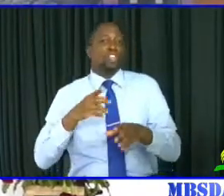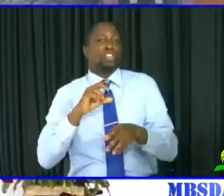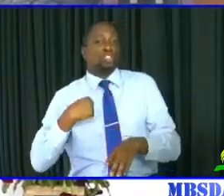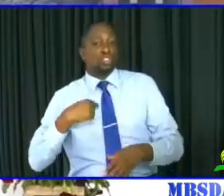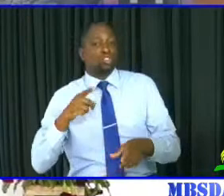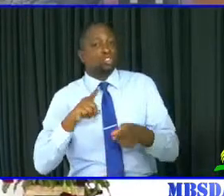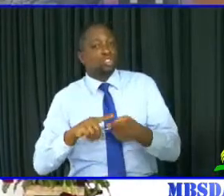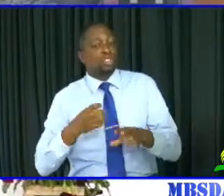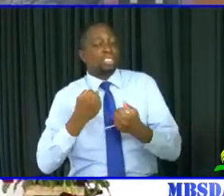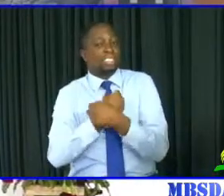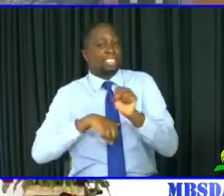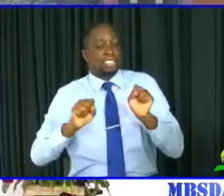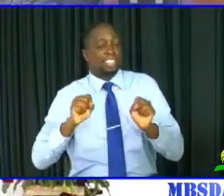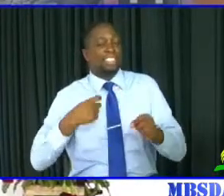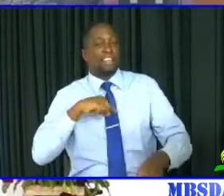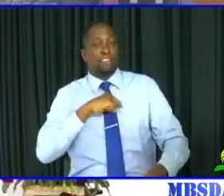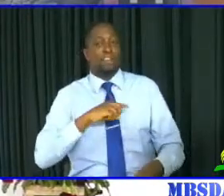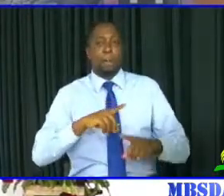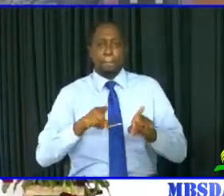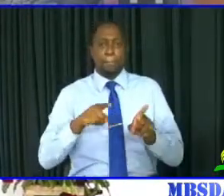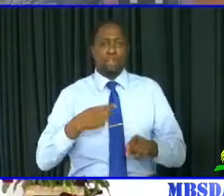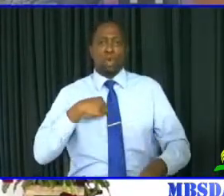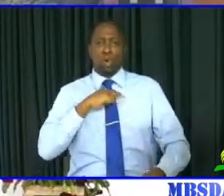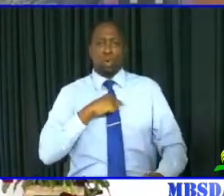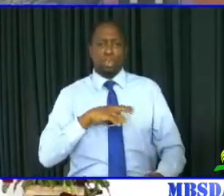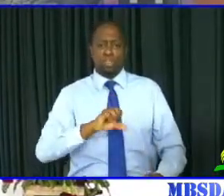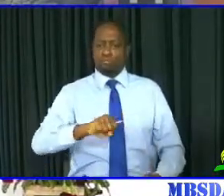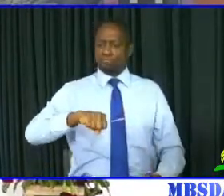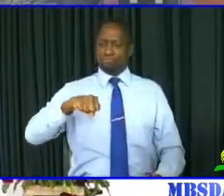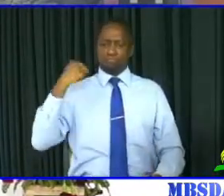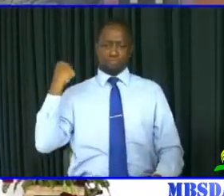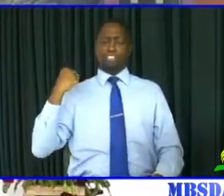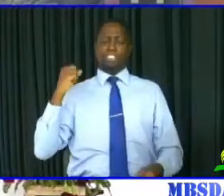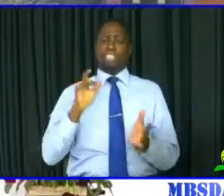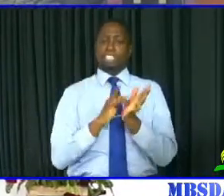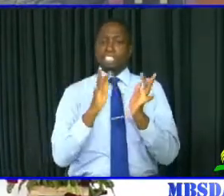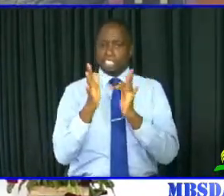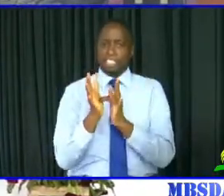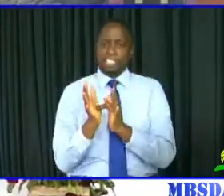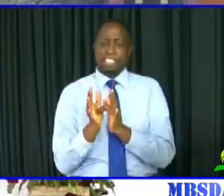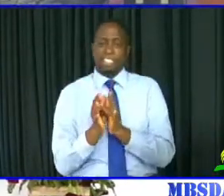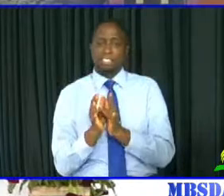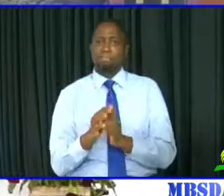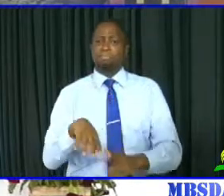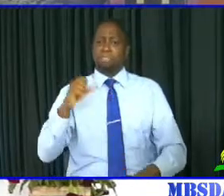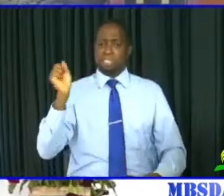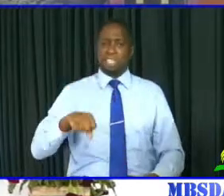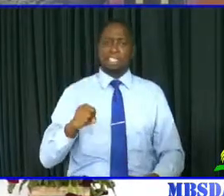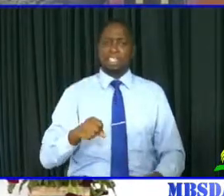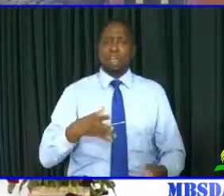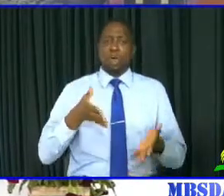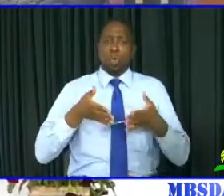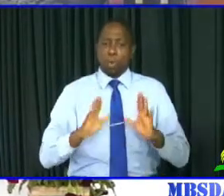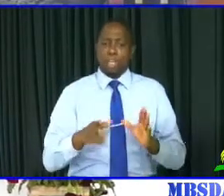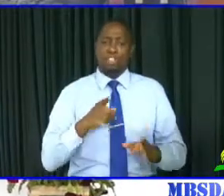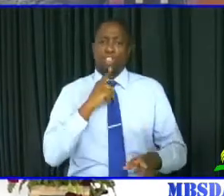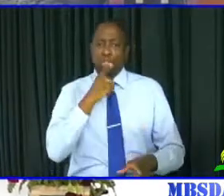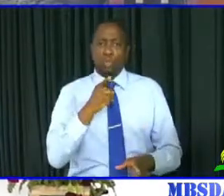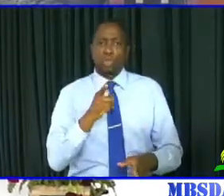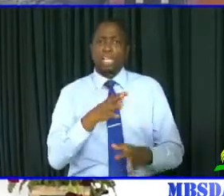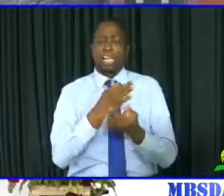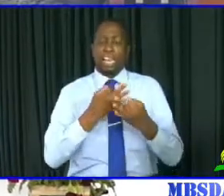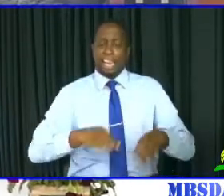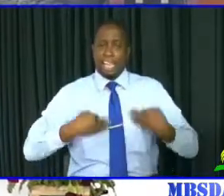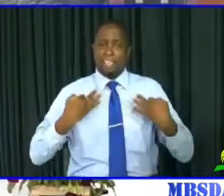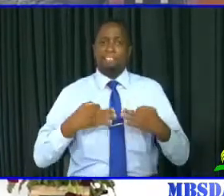was forsaken and rejected. The way, the truth, and the life was forsaken and rejected. And here we